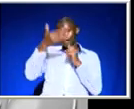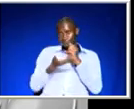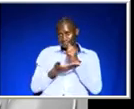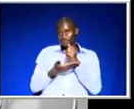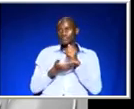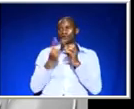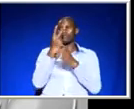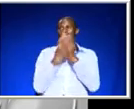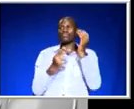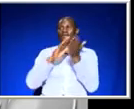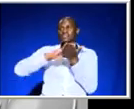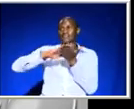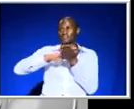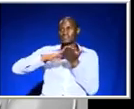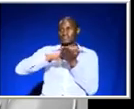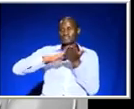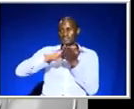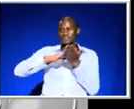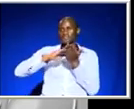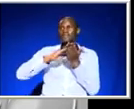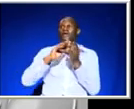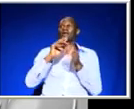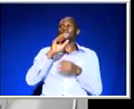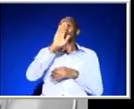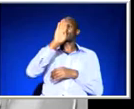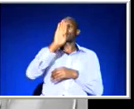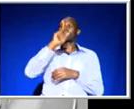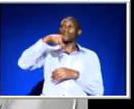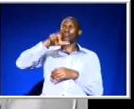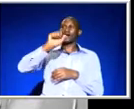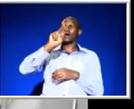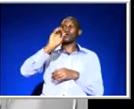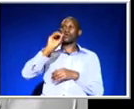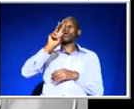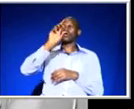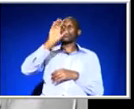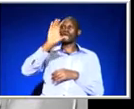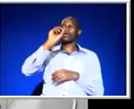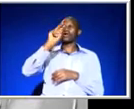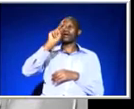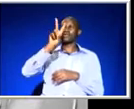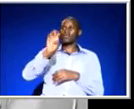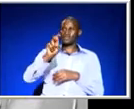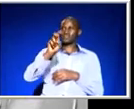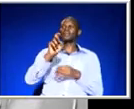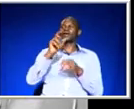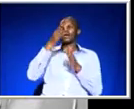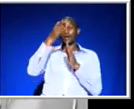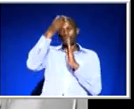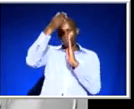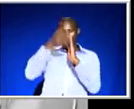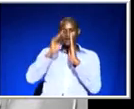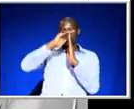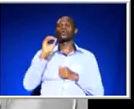both surfaces. Then we have the plano convex lens, which has a curve on only one side and the other side